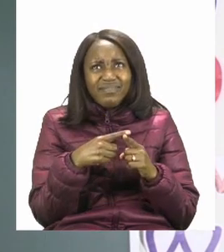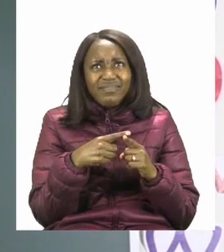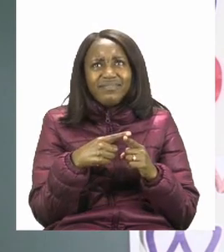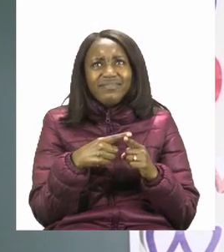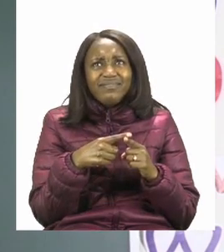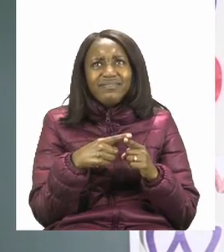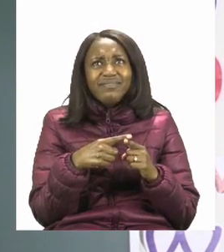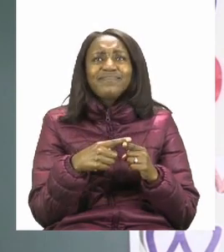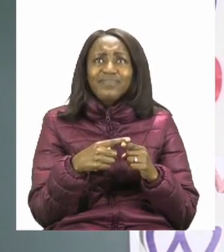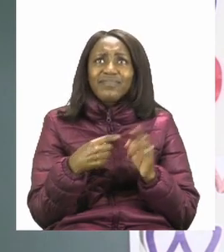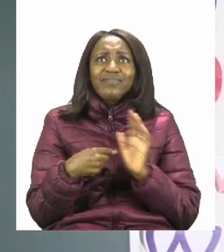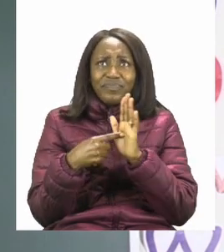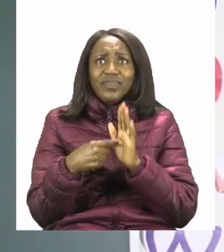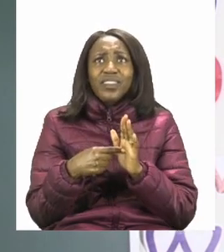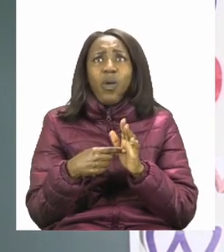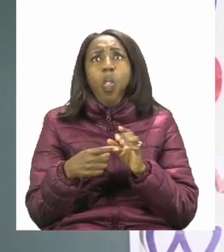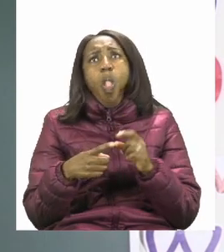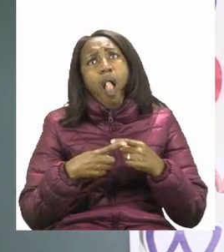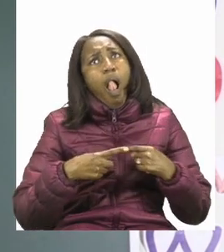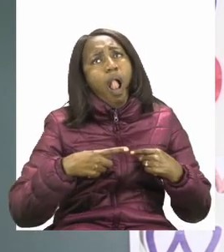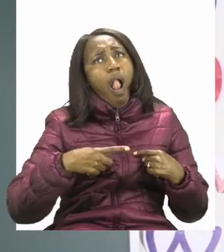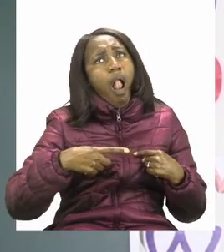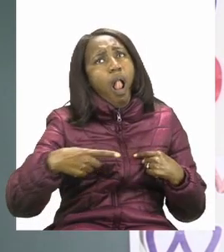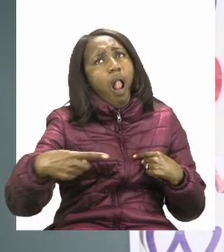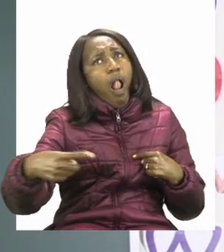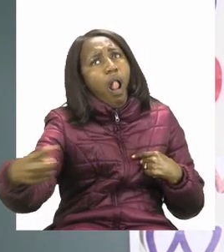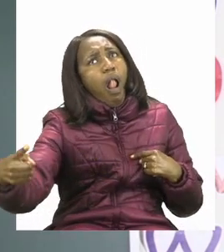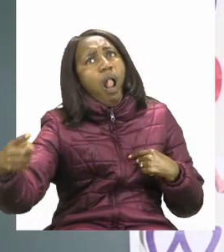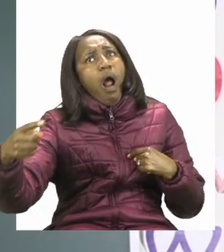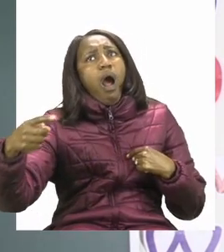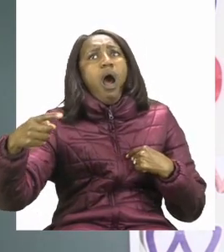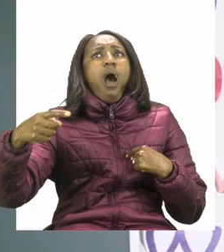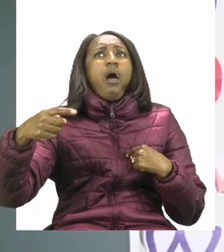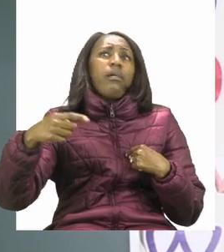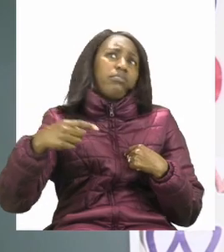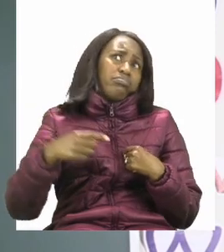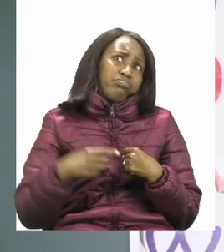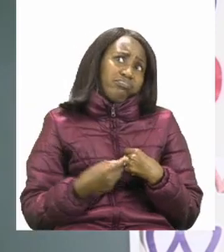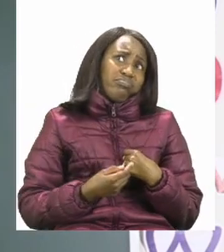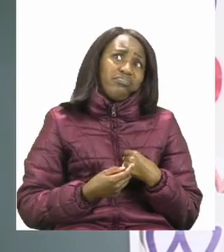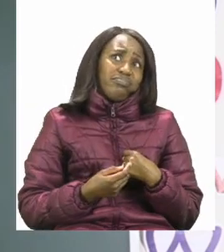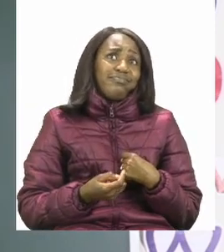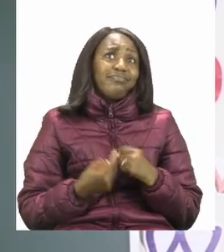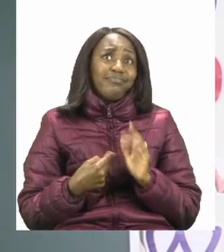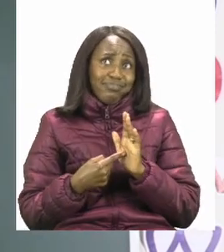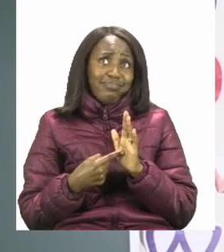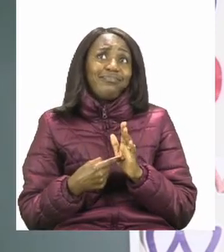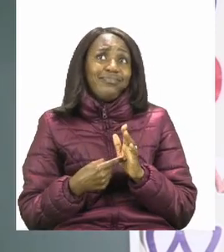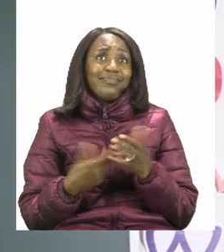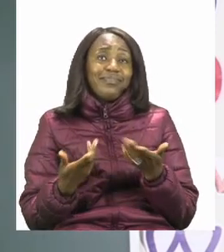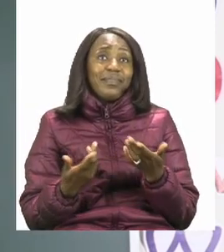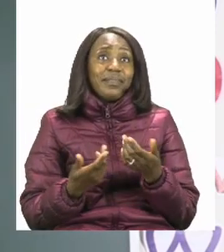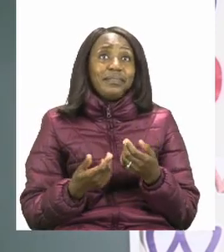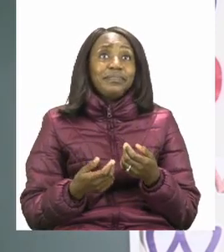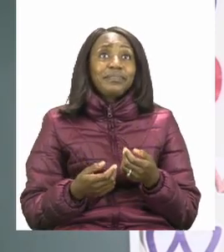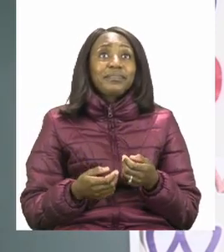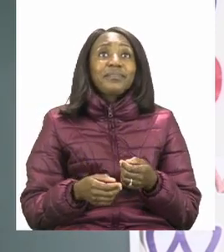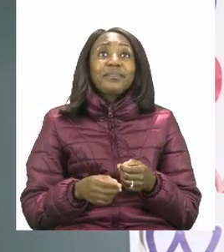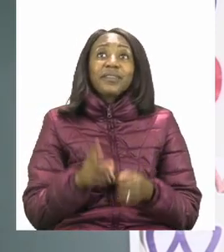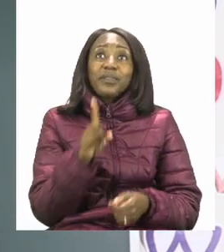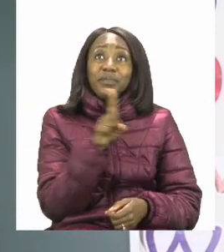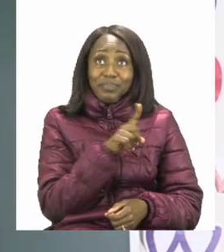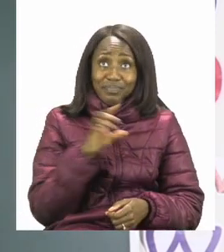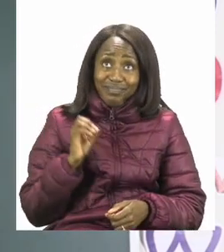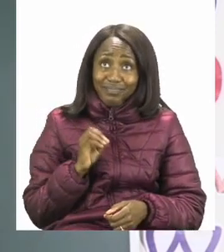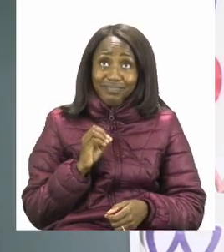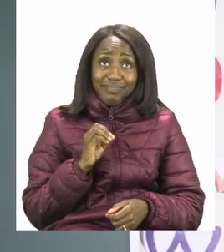way so that we can check if our short way is just as good. So that means we're going to count